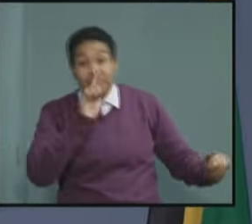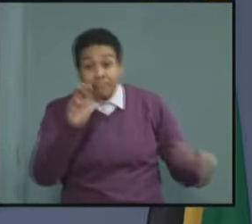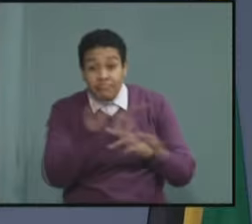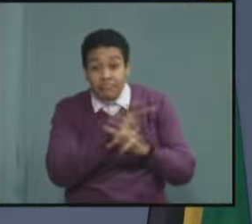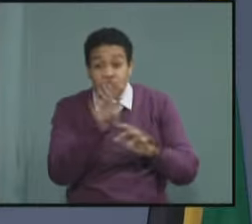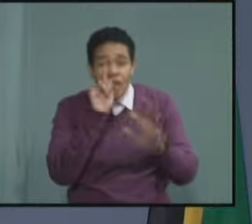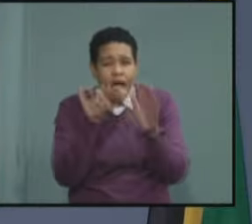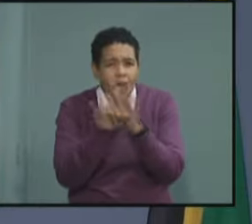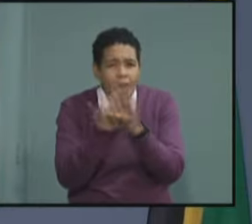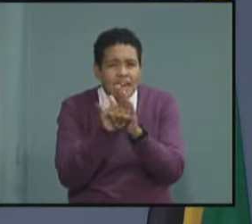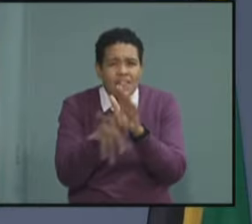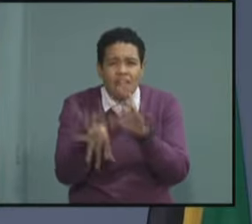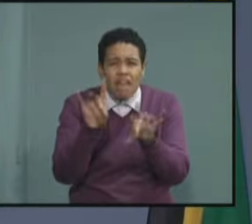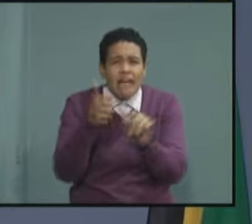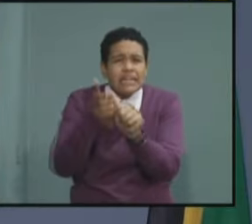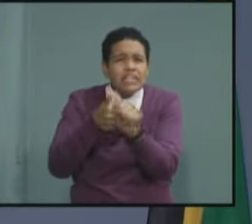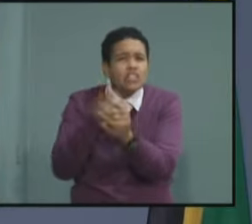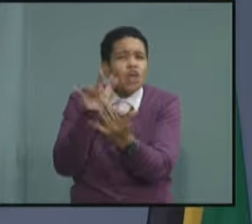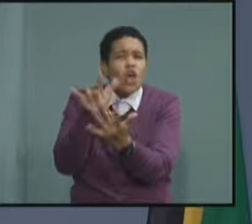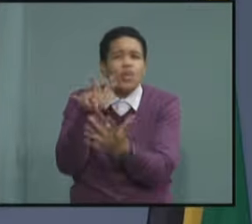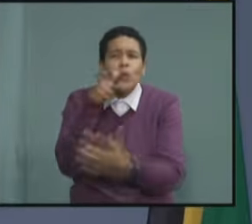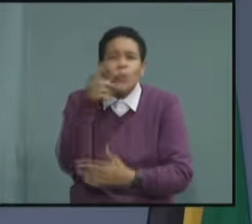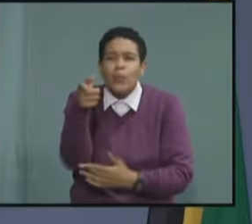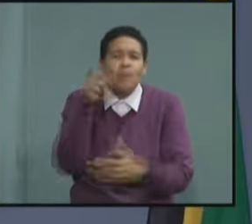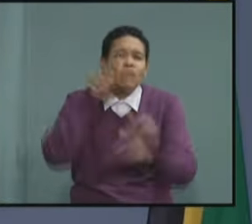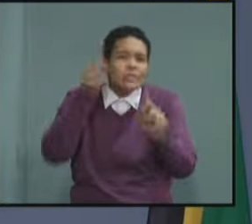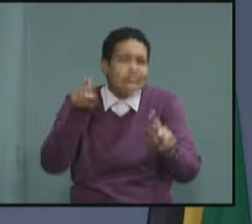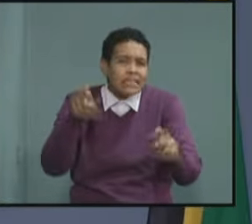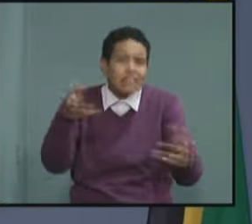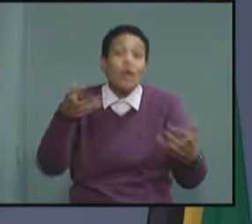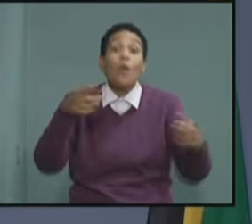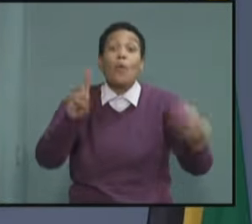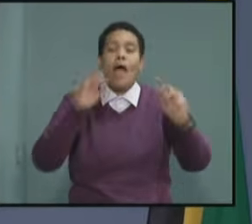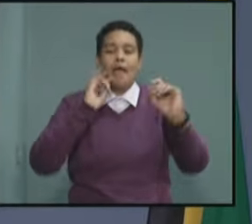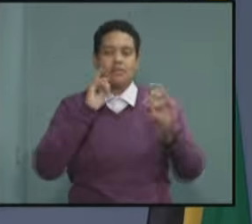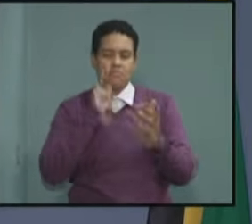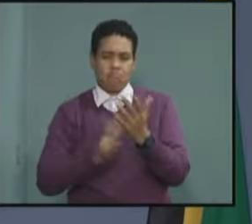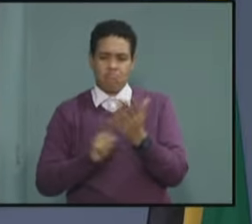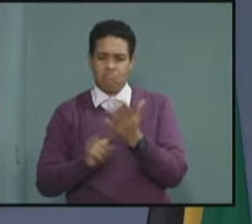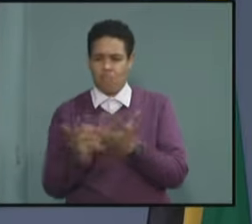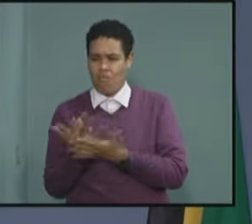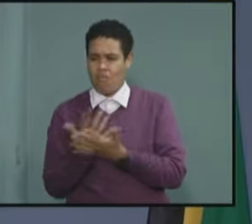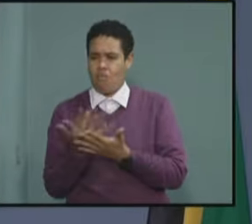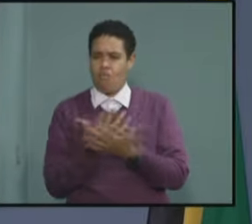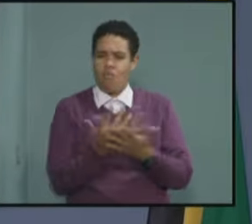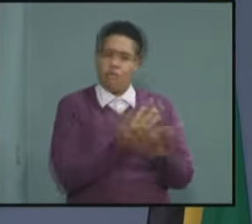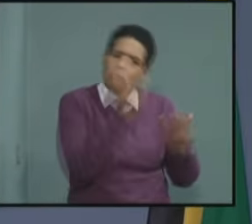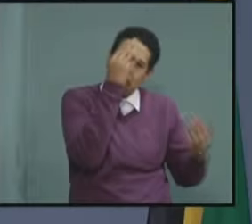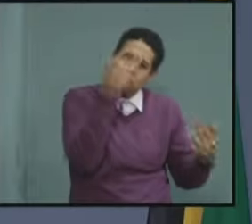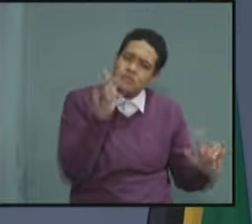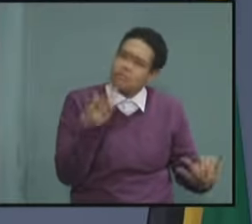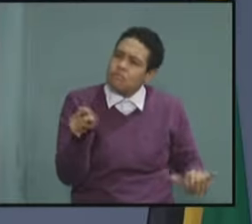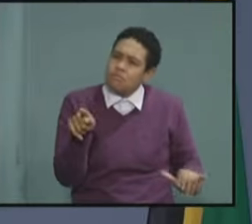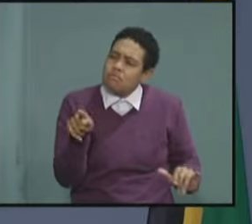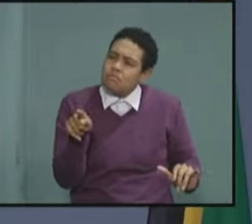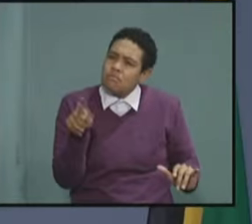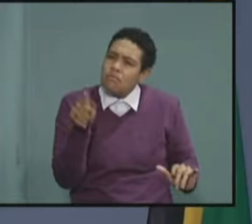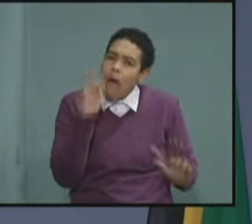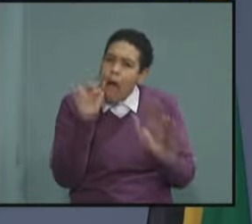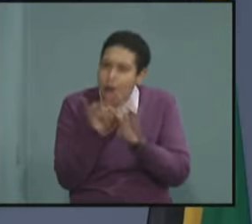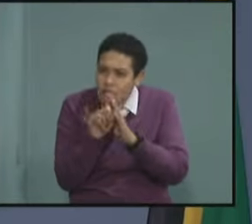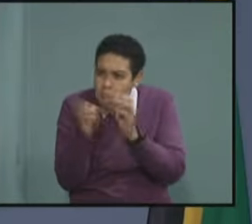to identify each of their contacts for testing while investigations continue to identify other